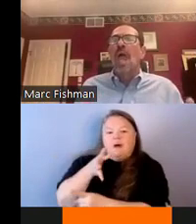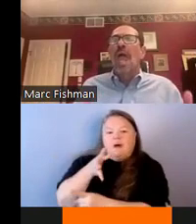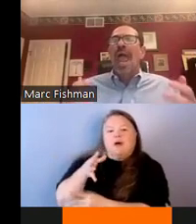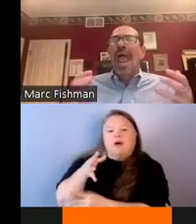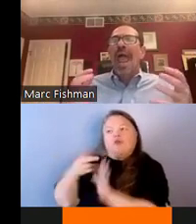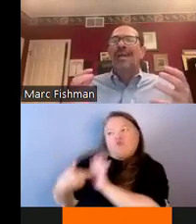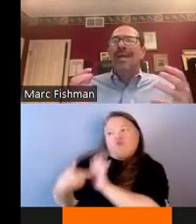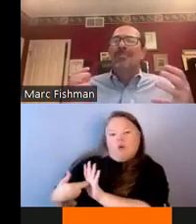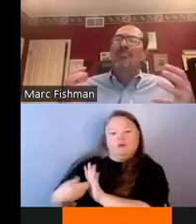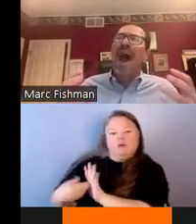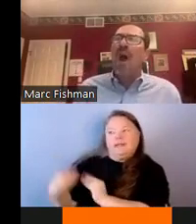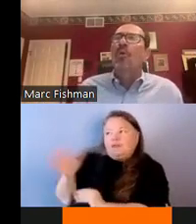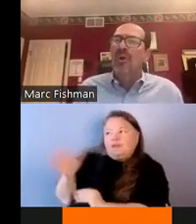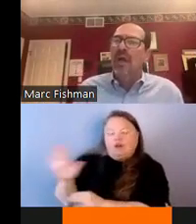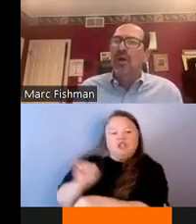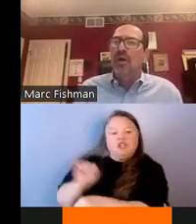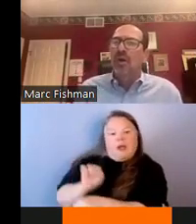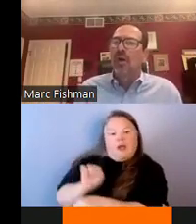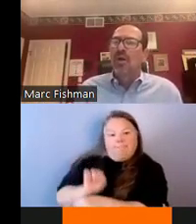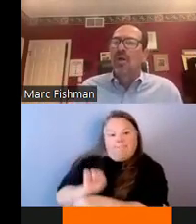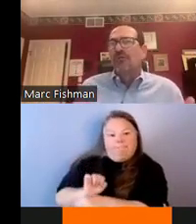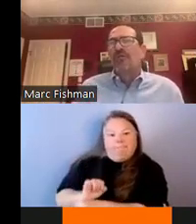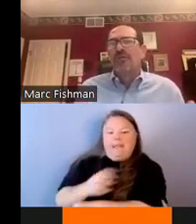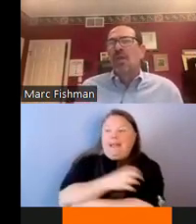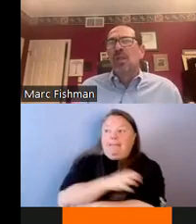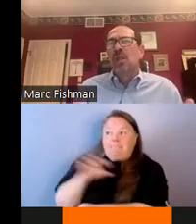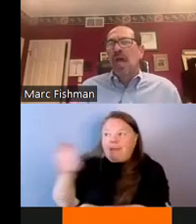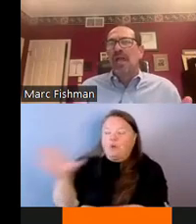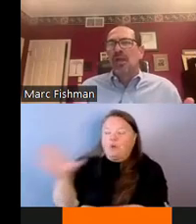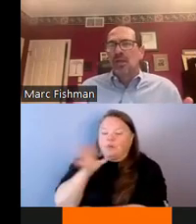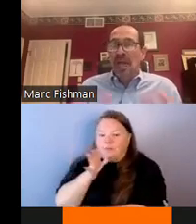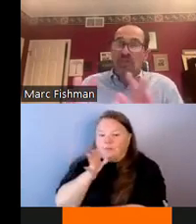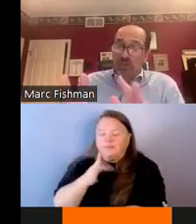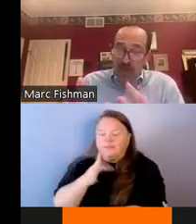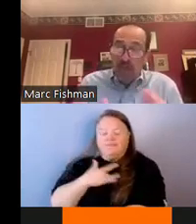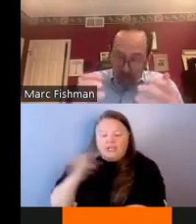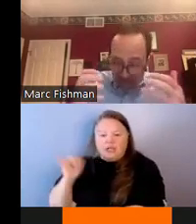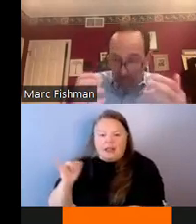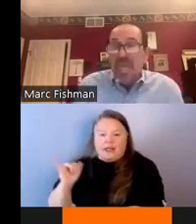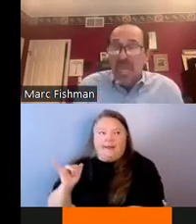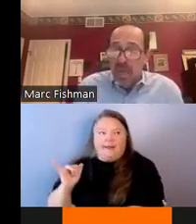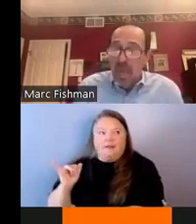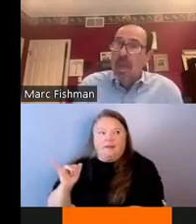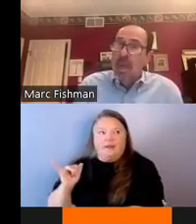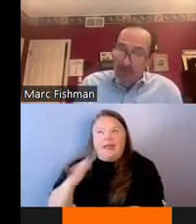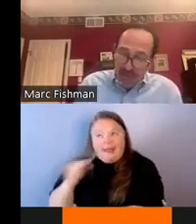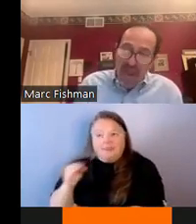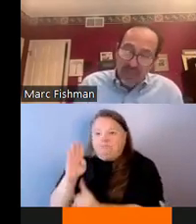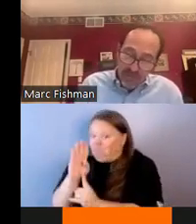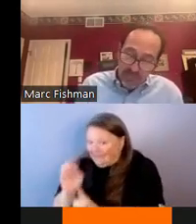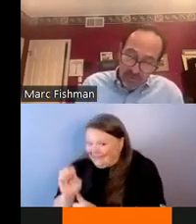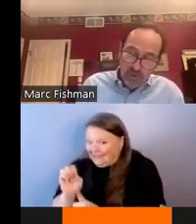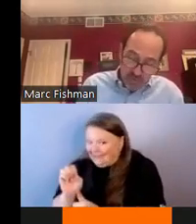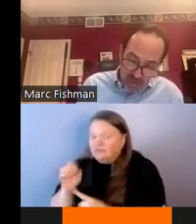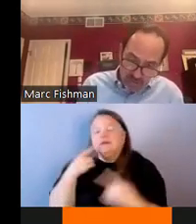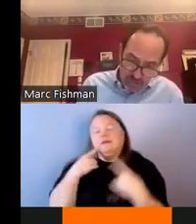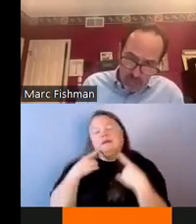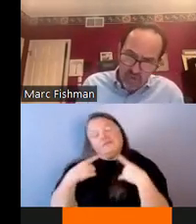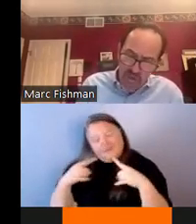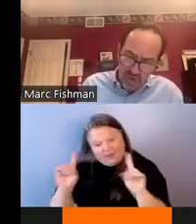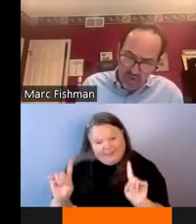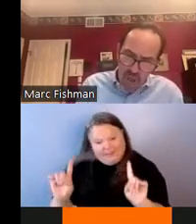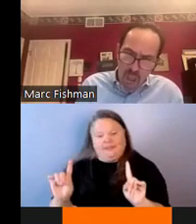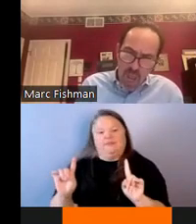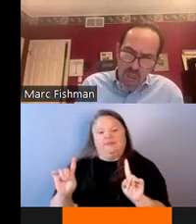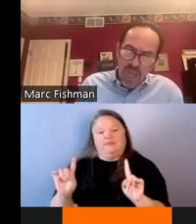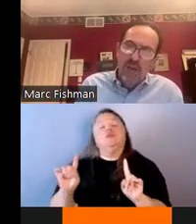a role, and empowering her to feel like, not just feel, to be effective to